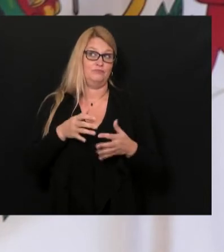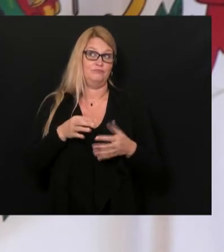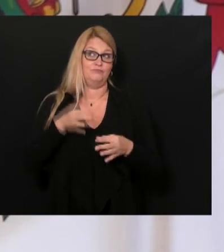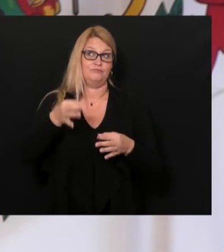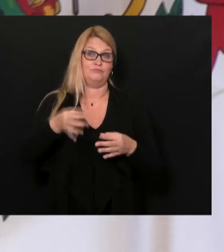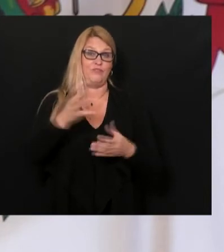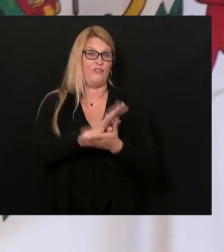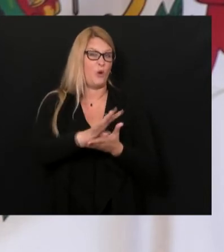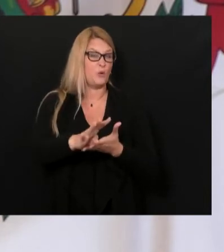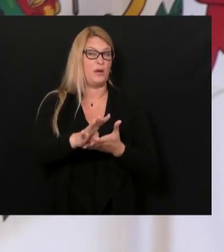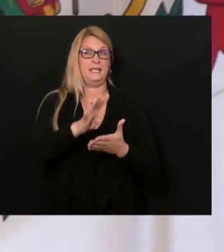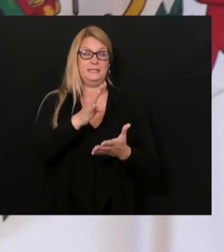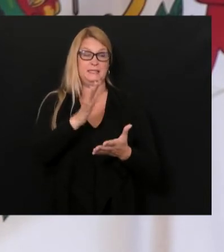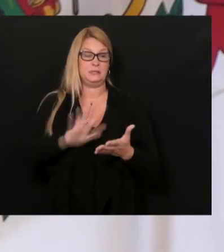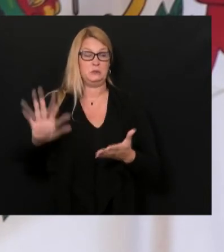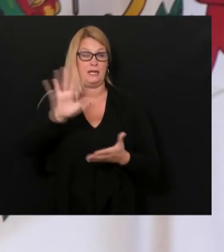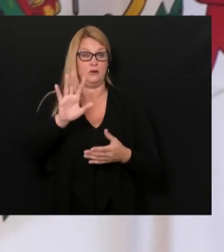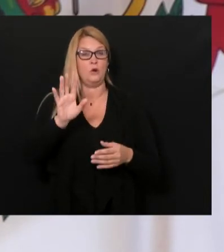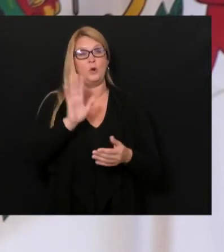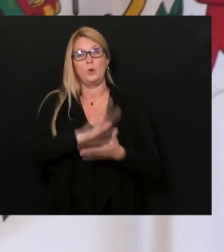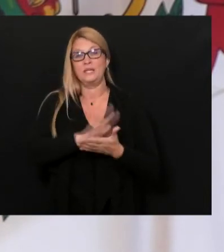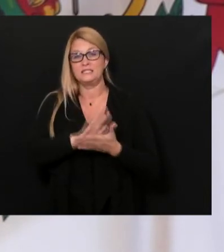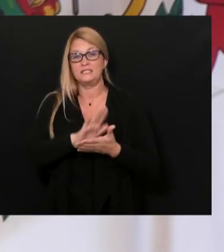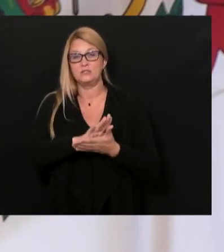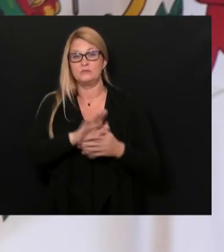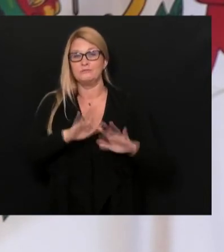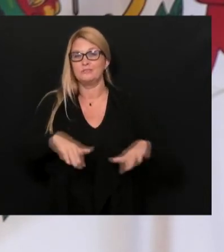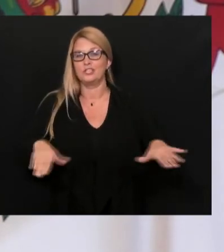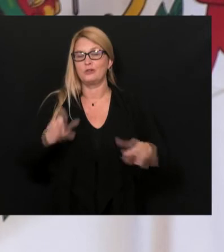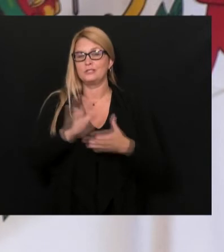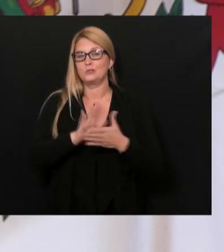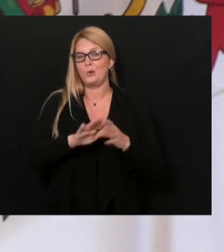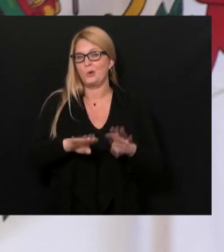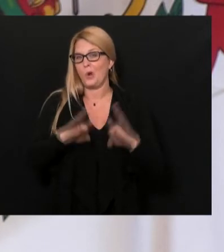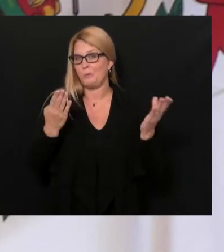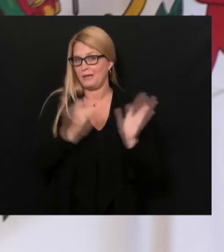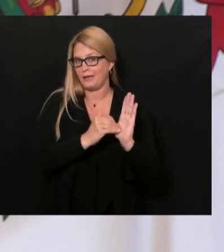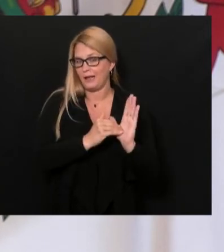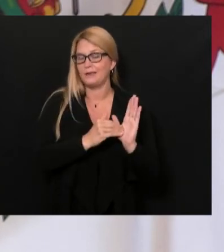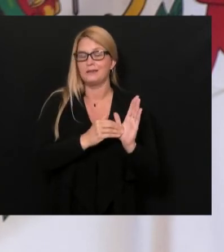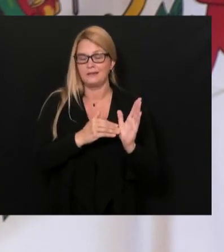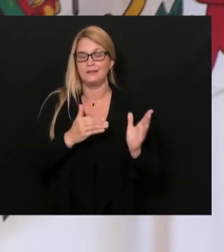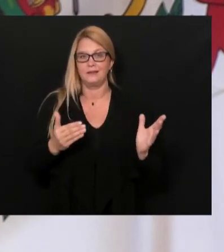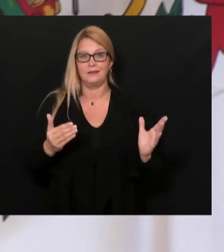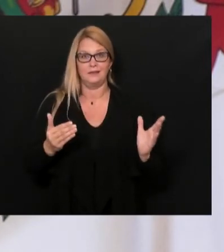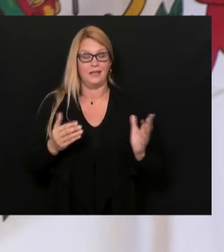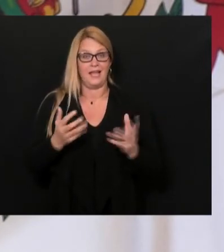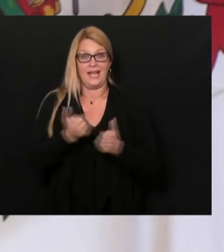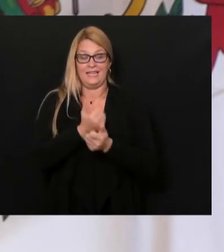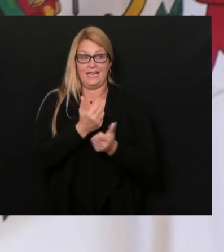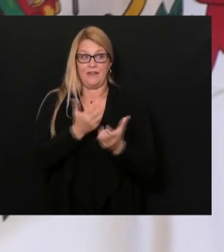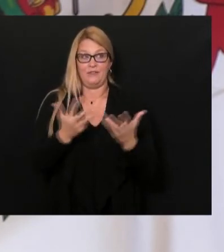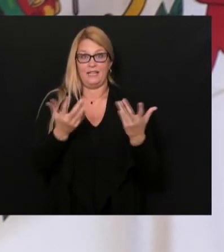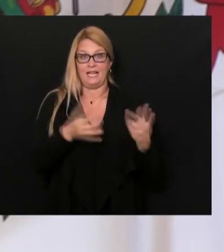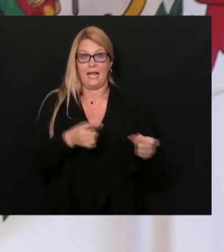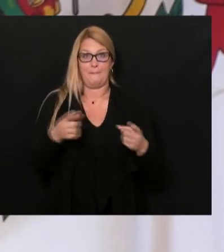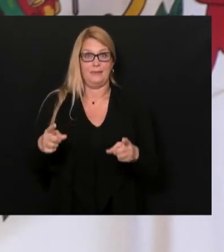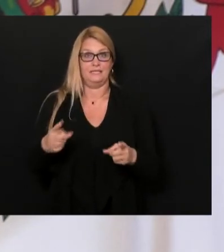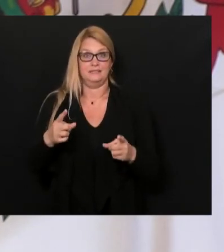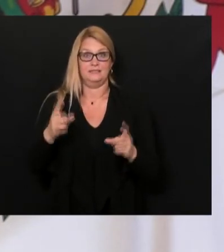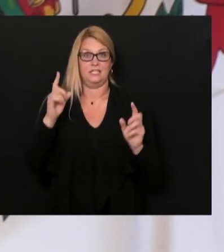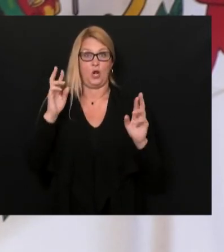4 weeks, or when the kids come back to school for 4 weeks there after that. And right behind all that, I'm really very